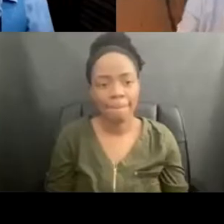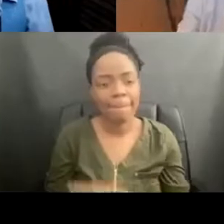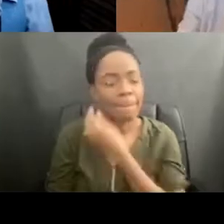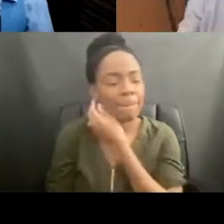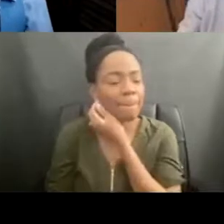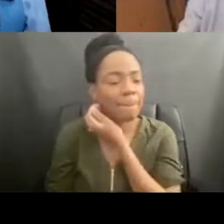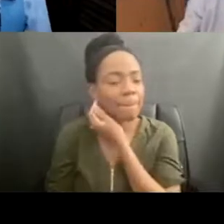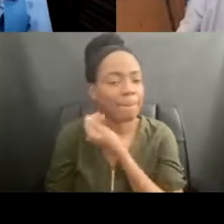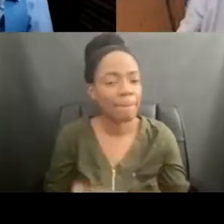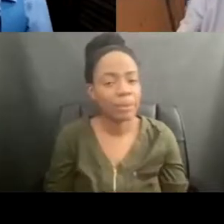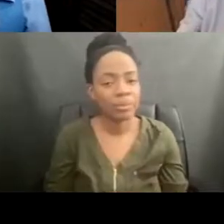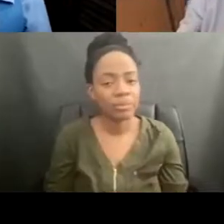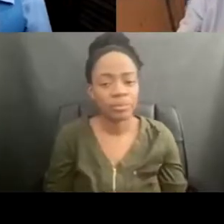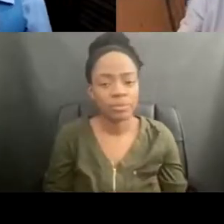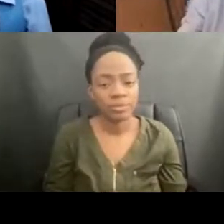There we go.